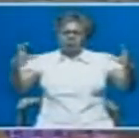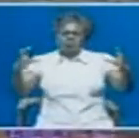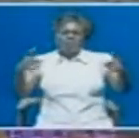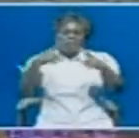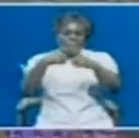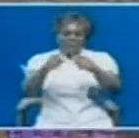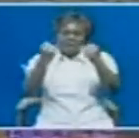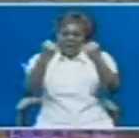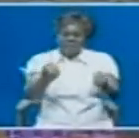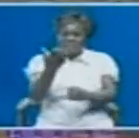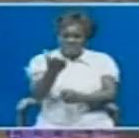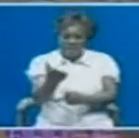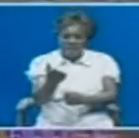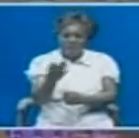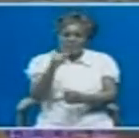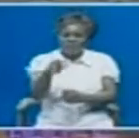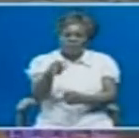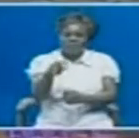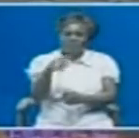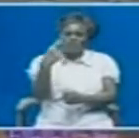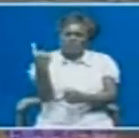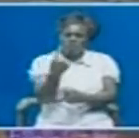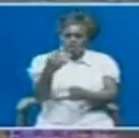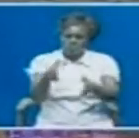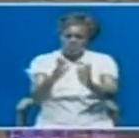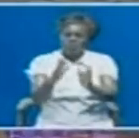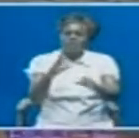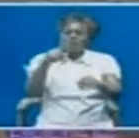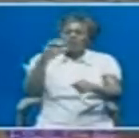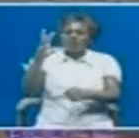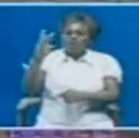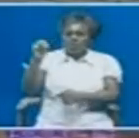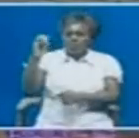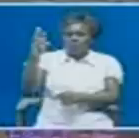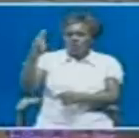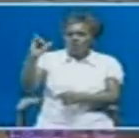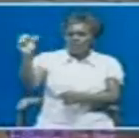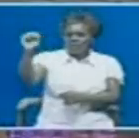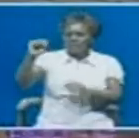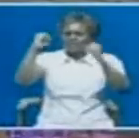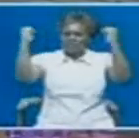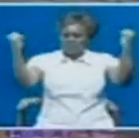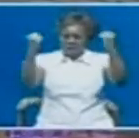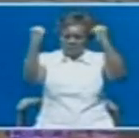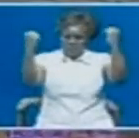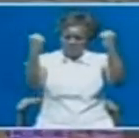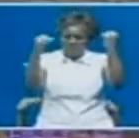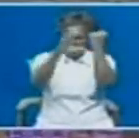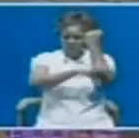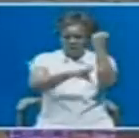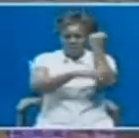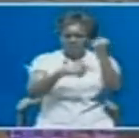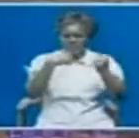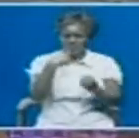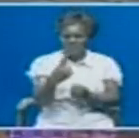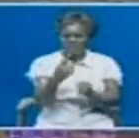hard being up there. The higher you go, the lonely it becomes. Mm-hmm. And Maurice has been a hero to this country. Maurice, I'll tell you without batting an